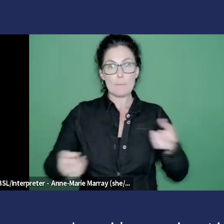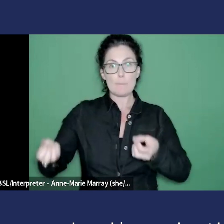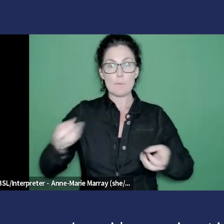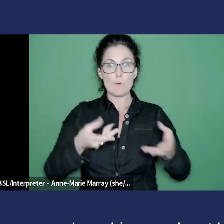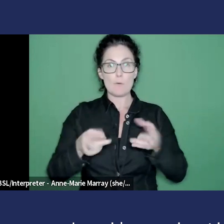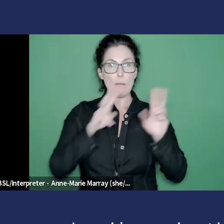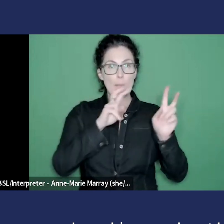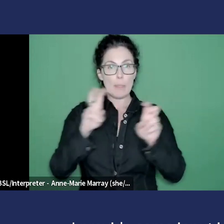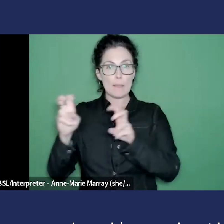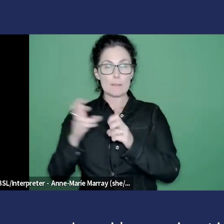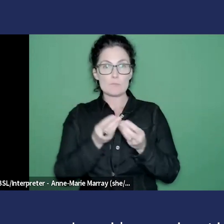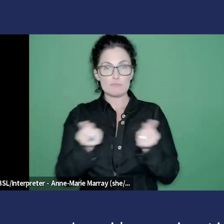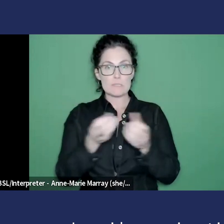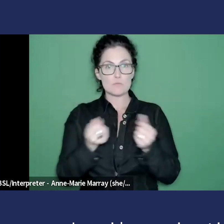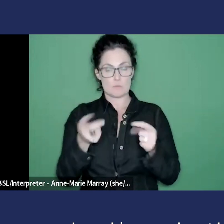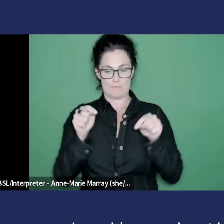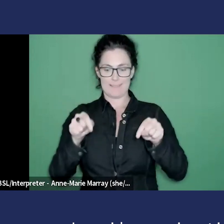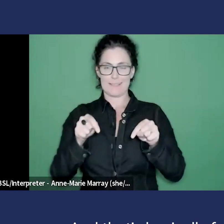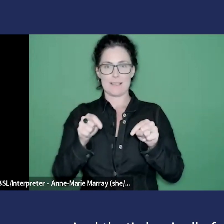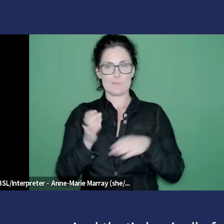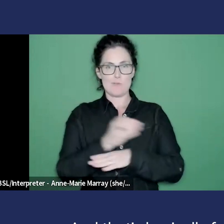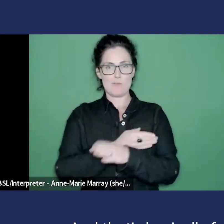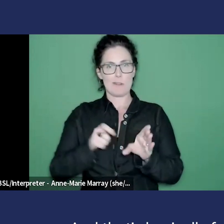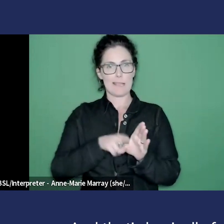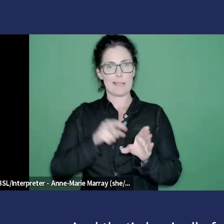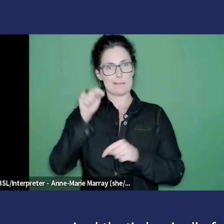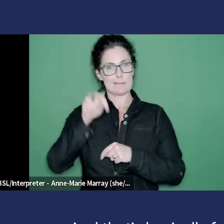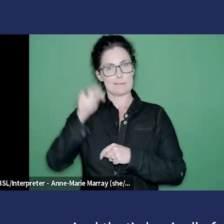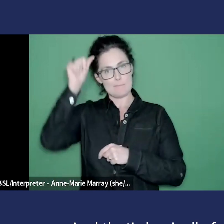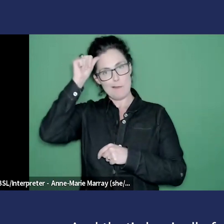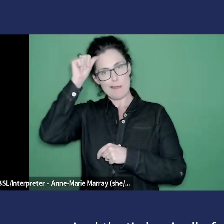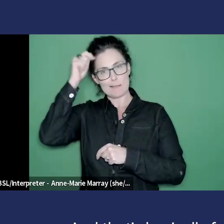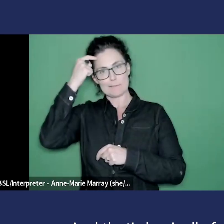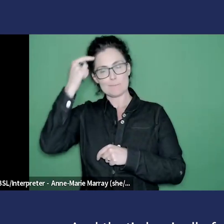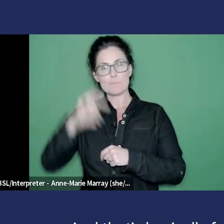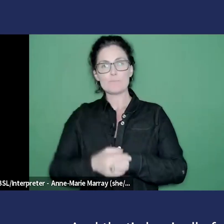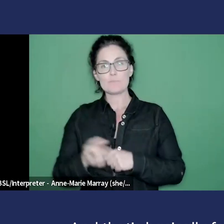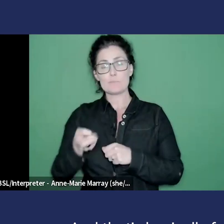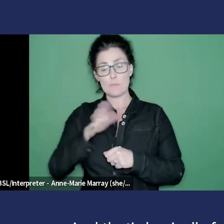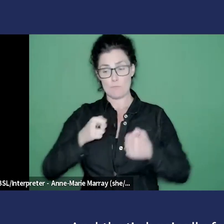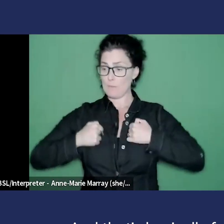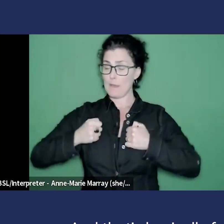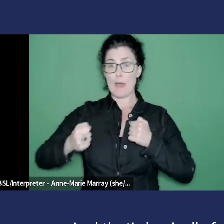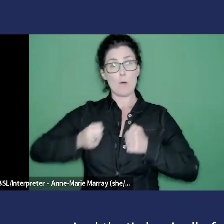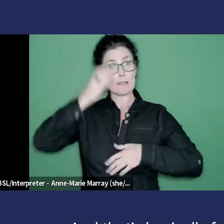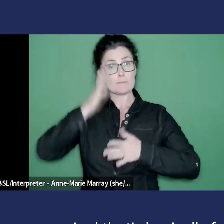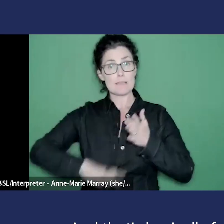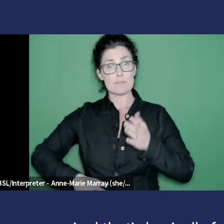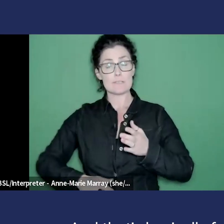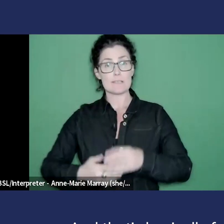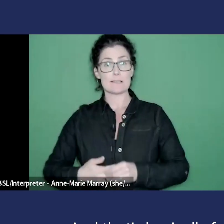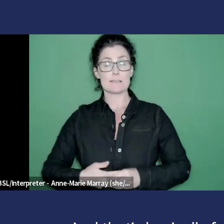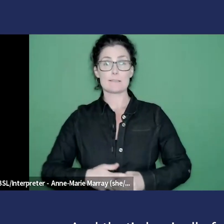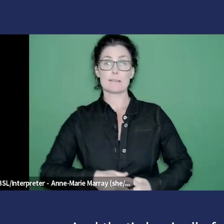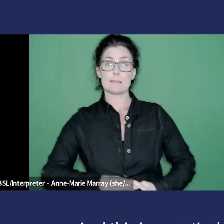and resources for Early Years in Mind. And that's basically from my own lived experience as a parent and